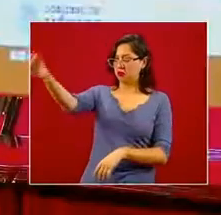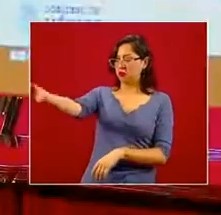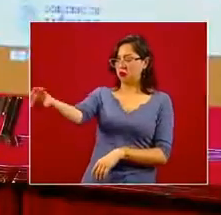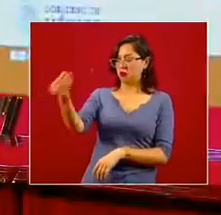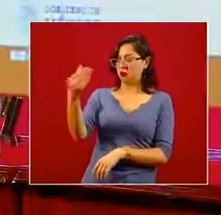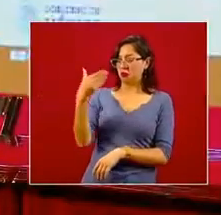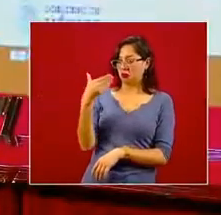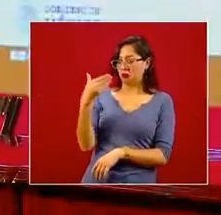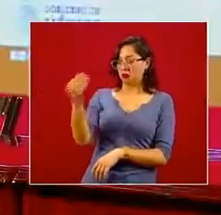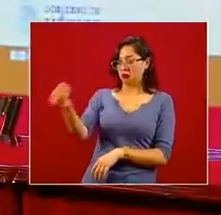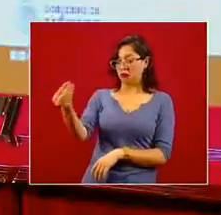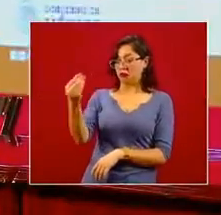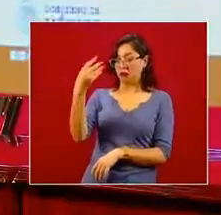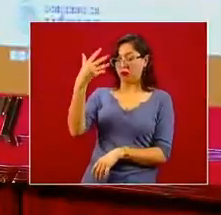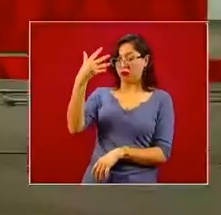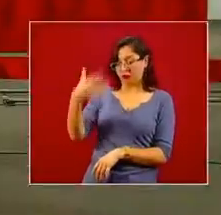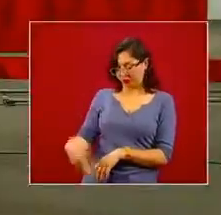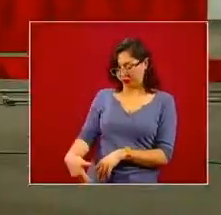systems.